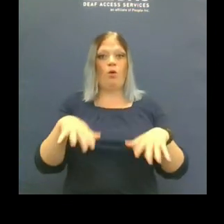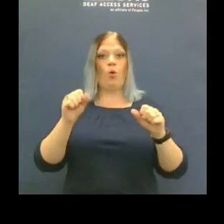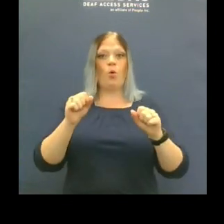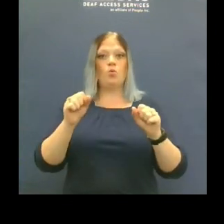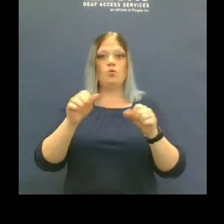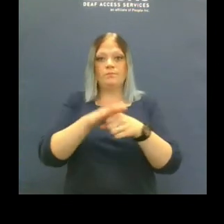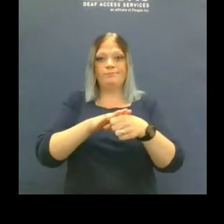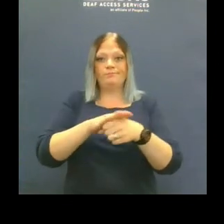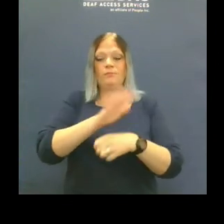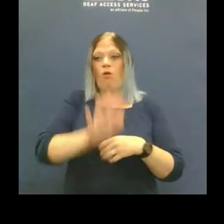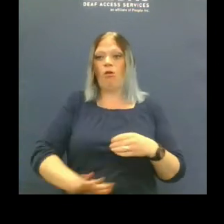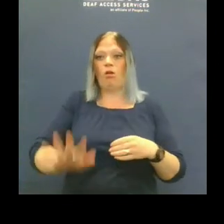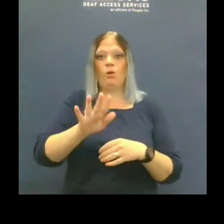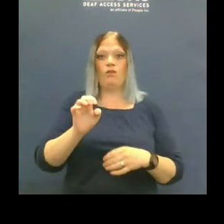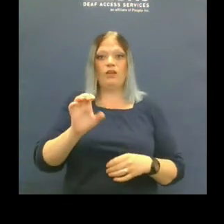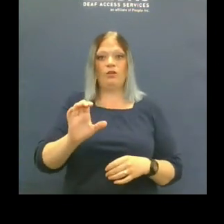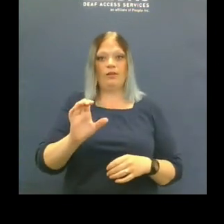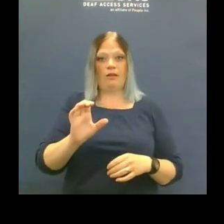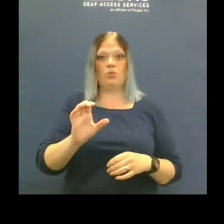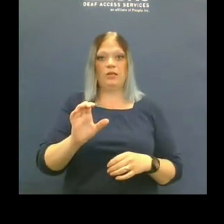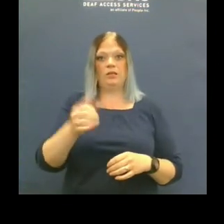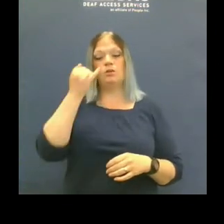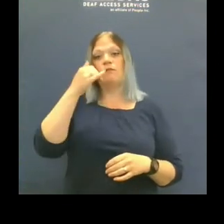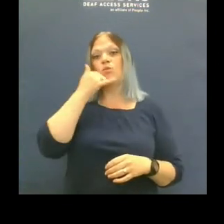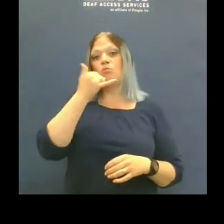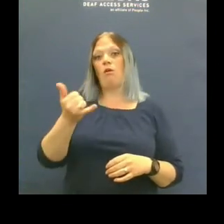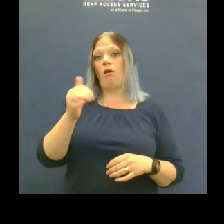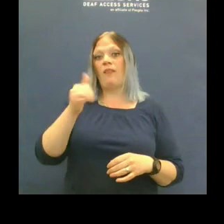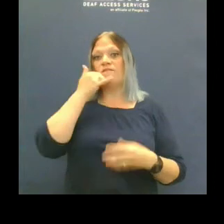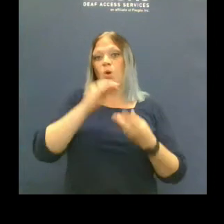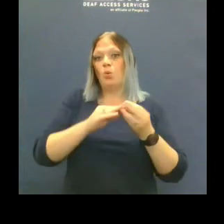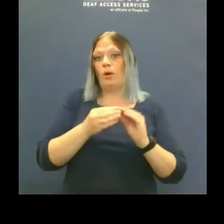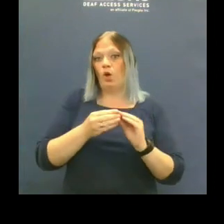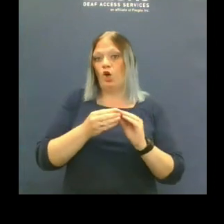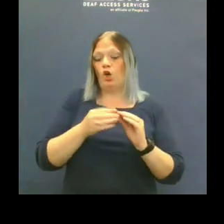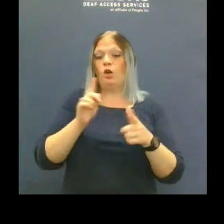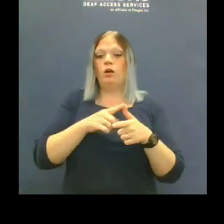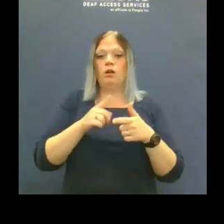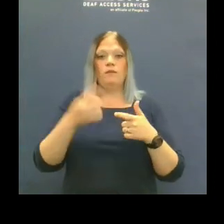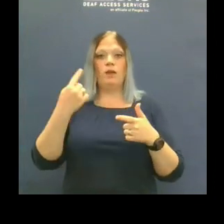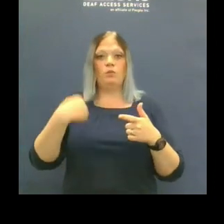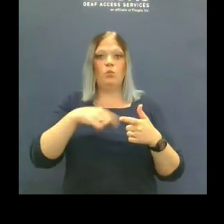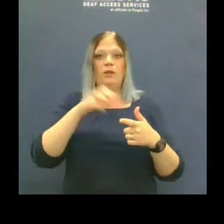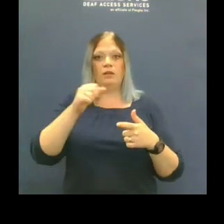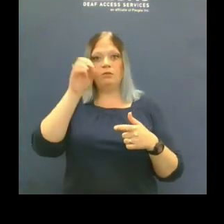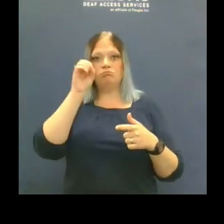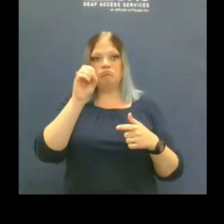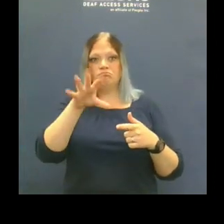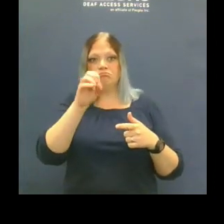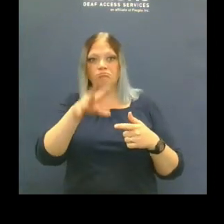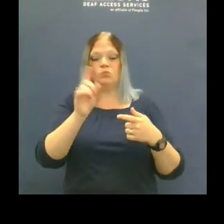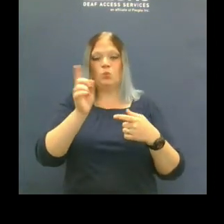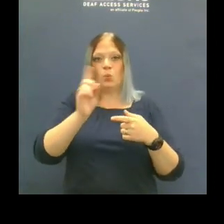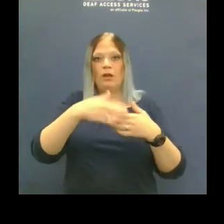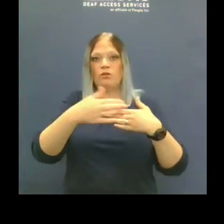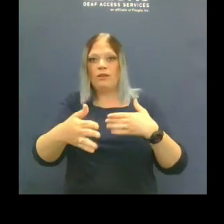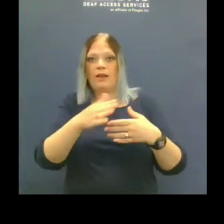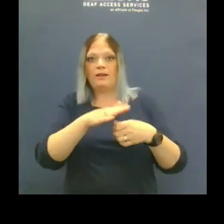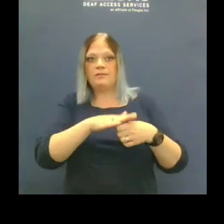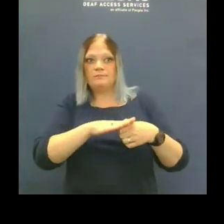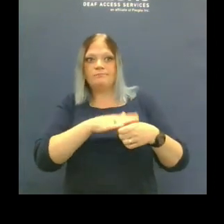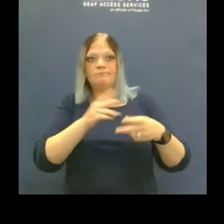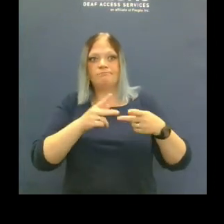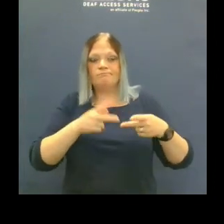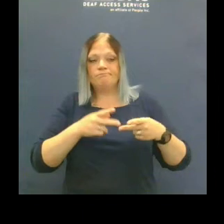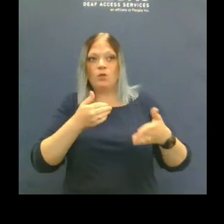throughout Erie County, and if you call our hotline, we can tell you where the next location is that is closest to you, or